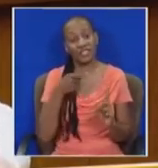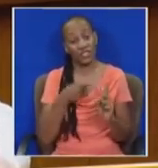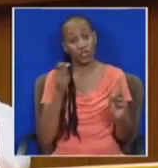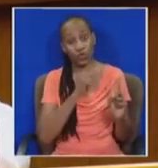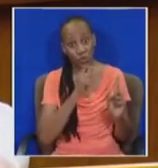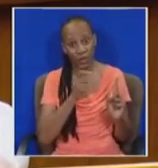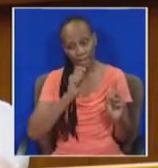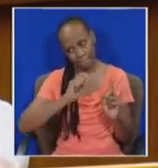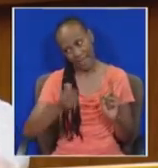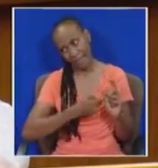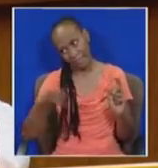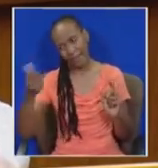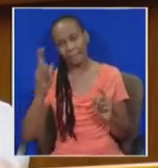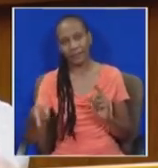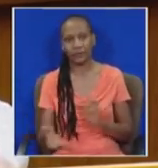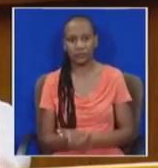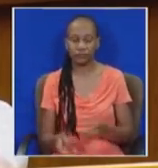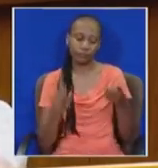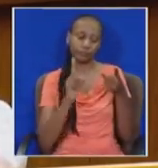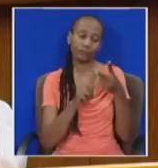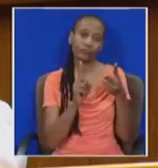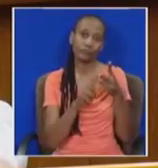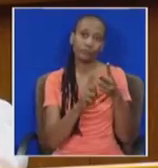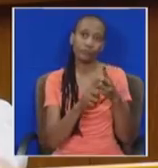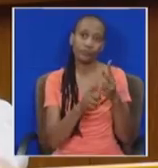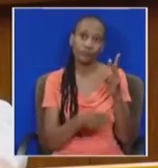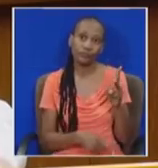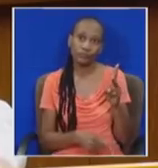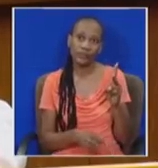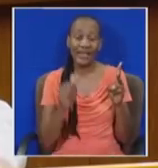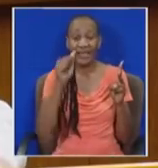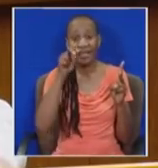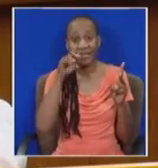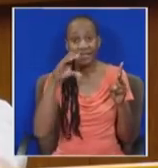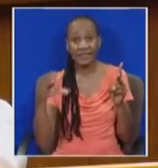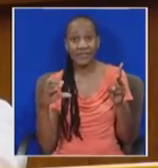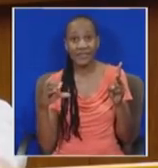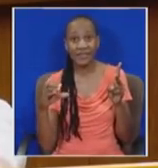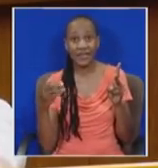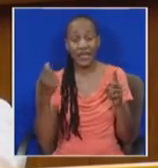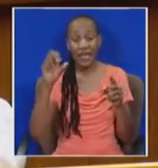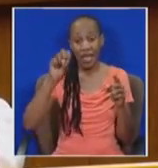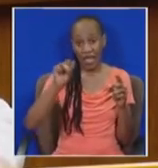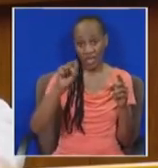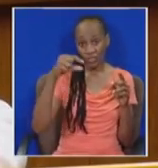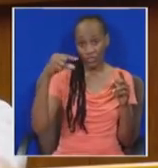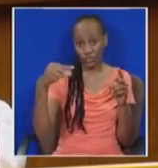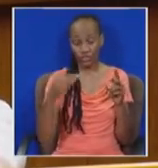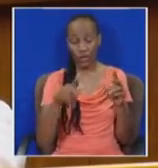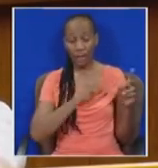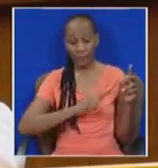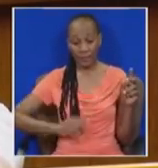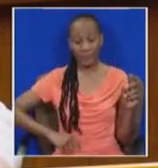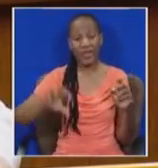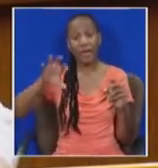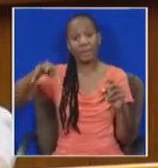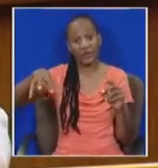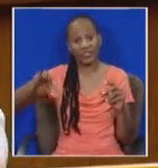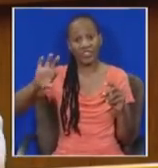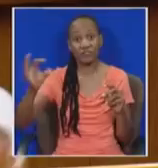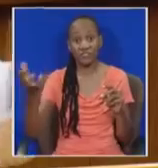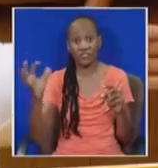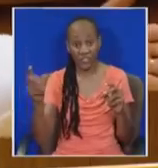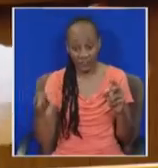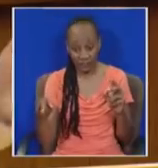sagas. Second in line to be brought to book is the ANC's current Secretary General and Premier of the Free State, Ace